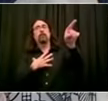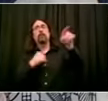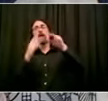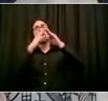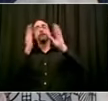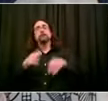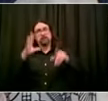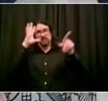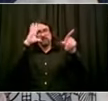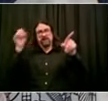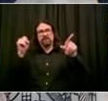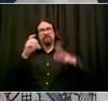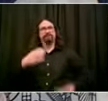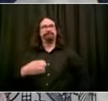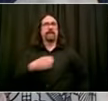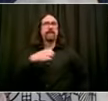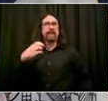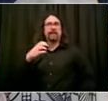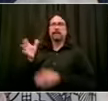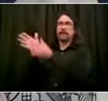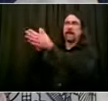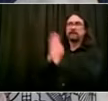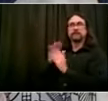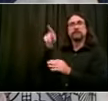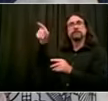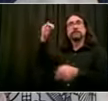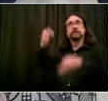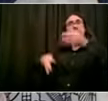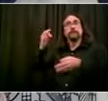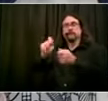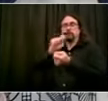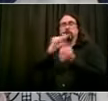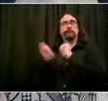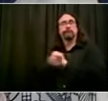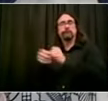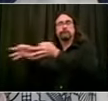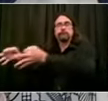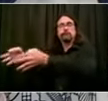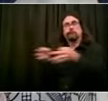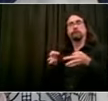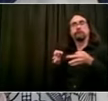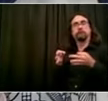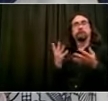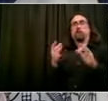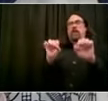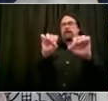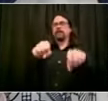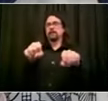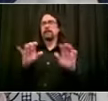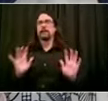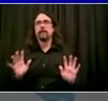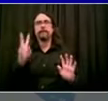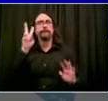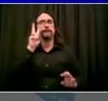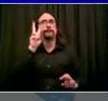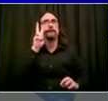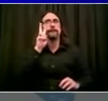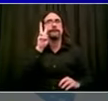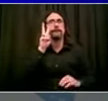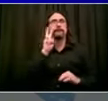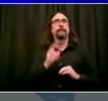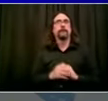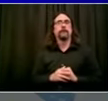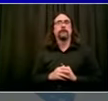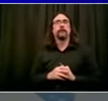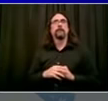to emphasize to everyone how important it is to respond to the census now. It is still live. It is still happening. New York City now has a self-response